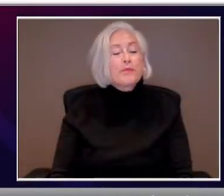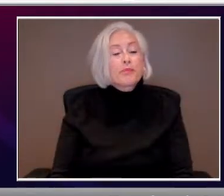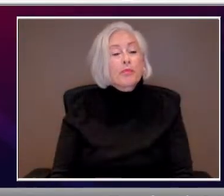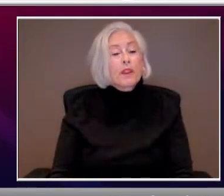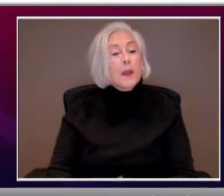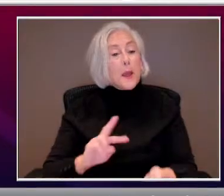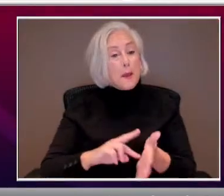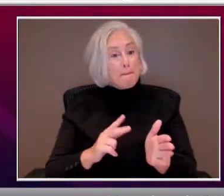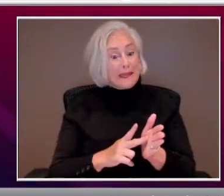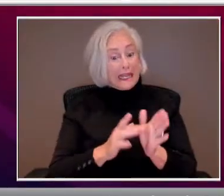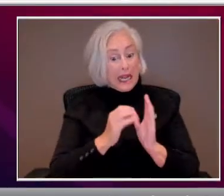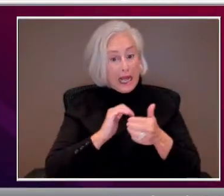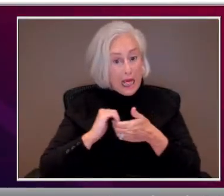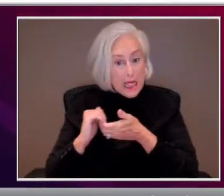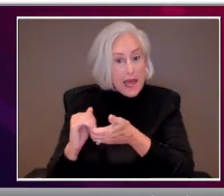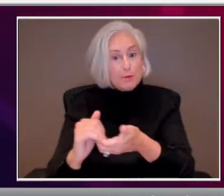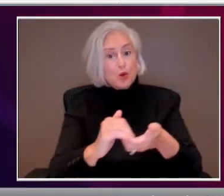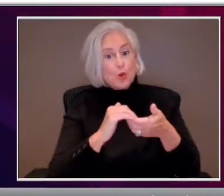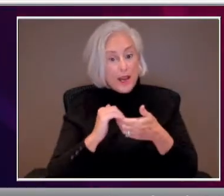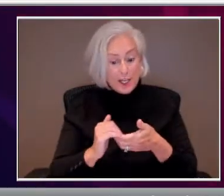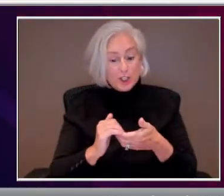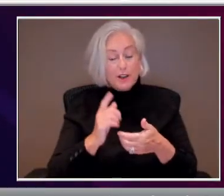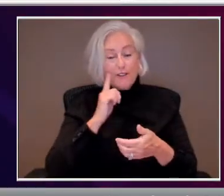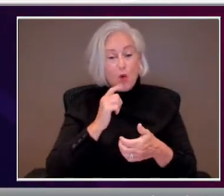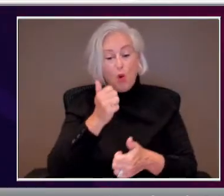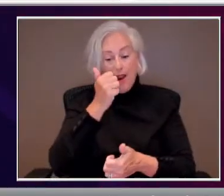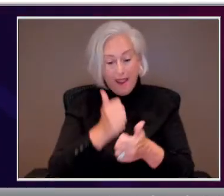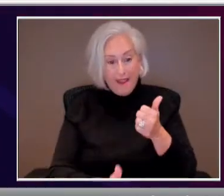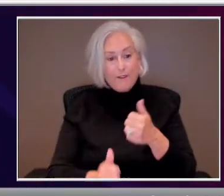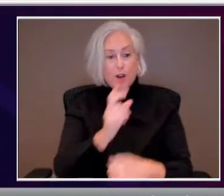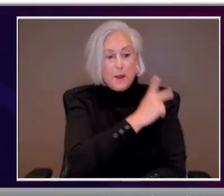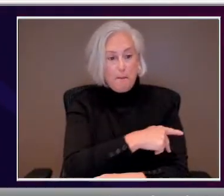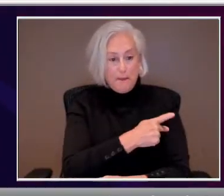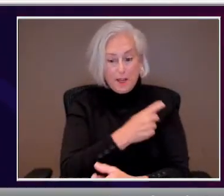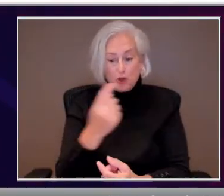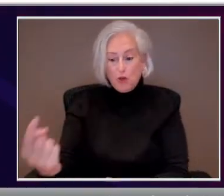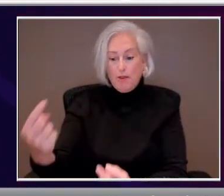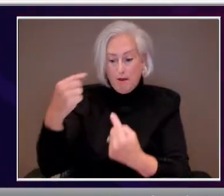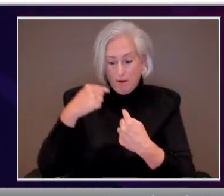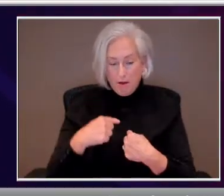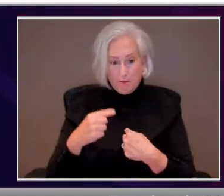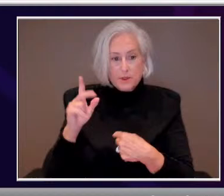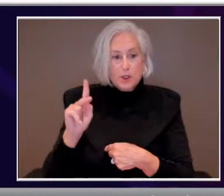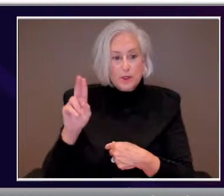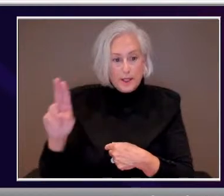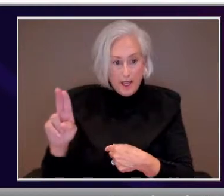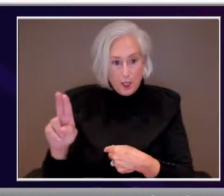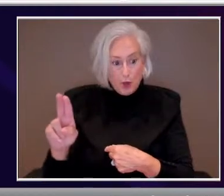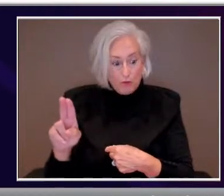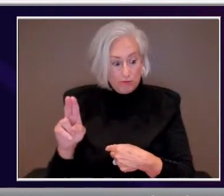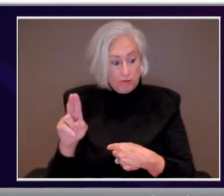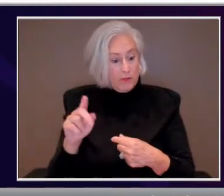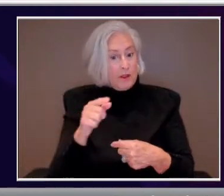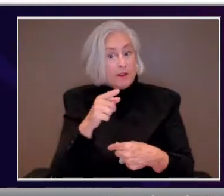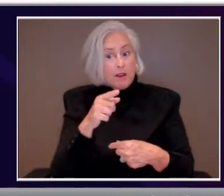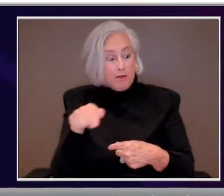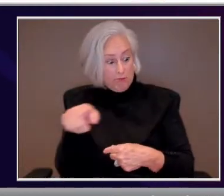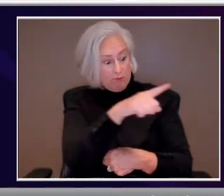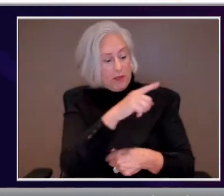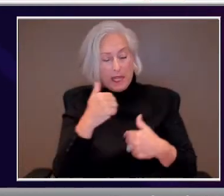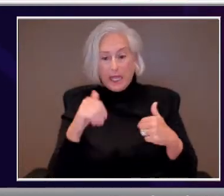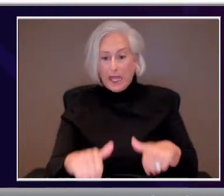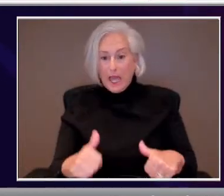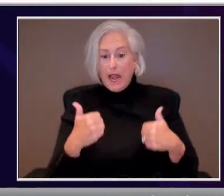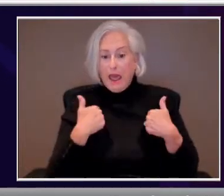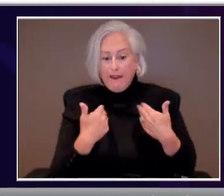every patient that comes to the health system or uses a doctor in the health system can have, no matter where they live. This